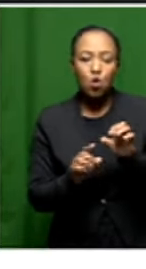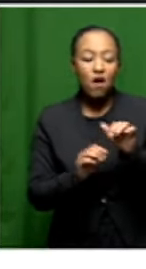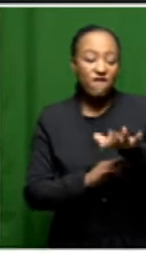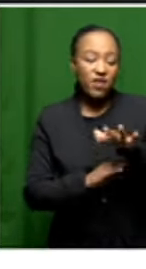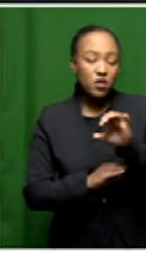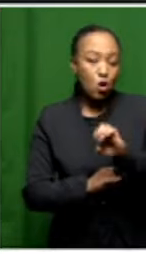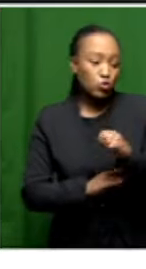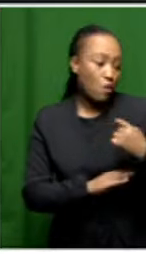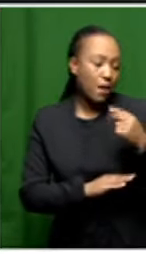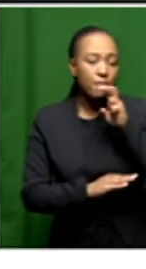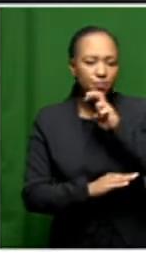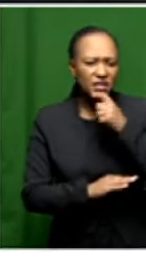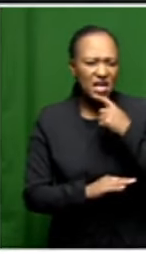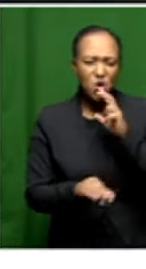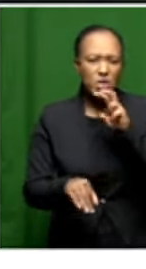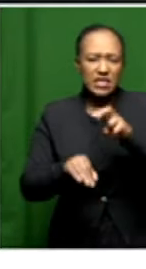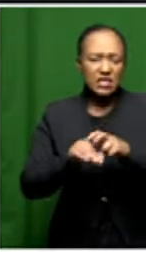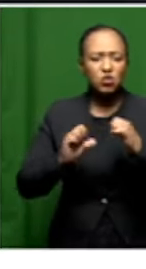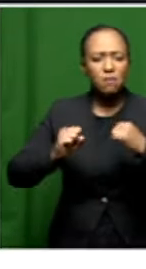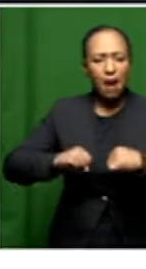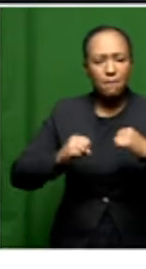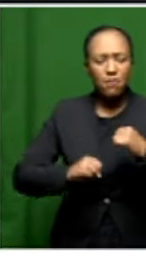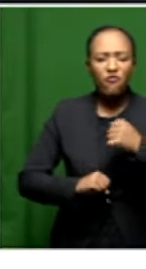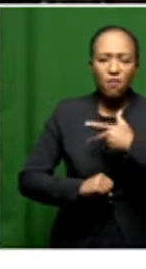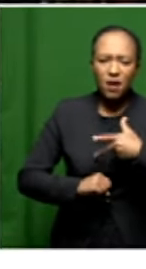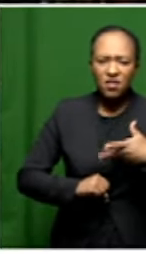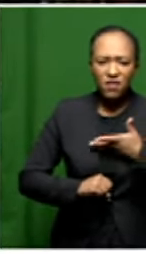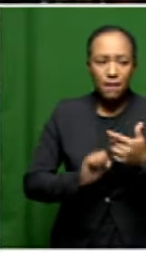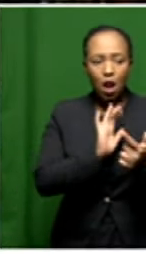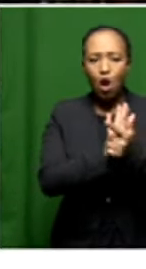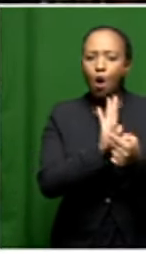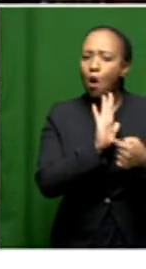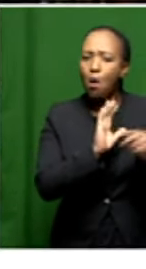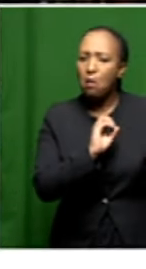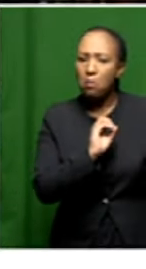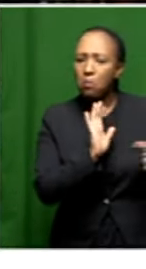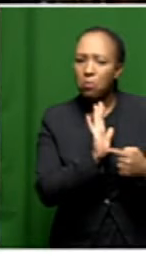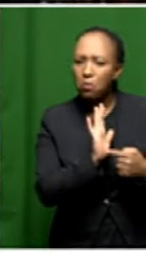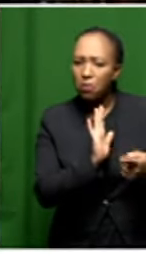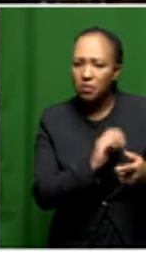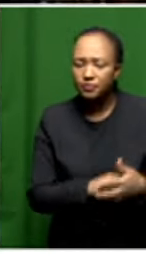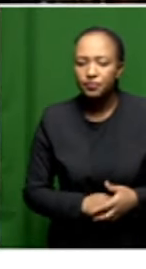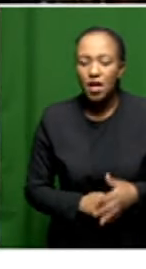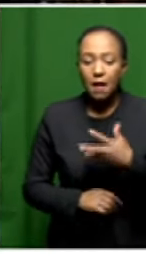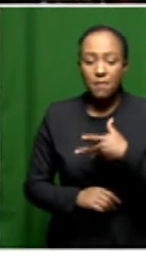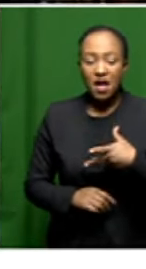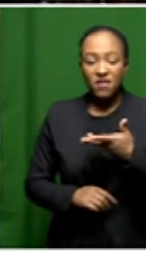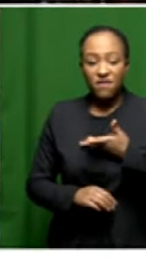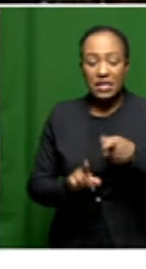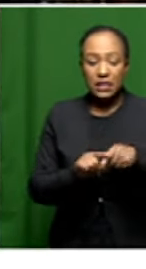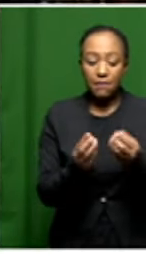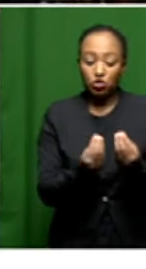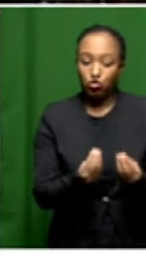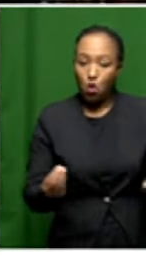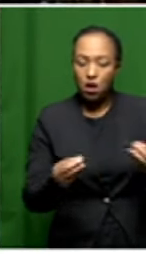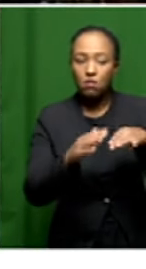Friday, he said that consent is not required, but there's no legislation that backs him up. With the power dynamics between parents and children likely to play out in